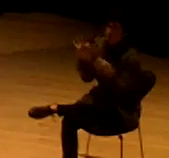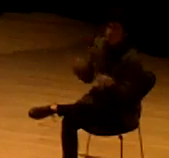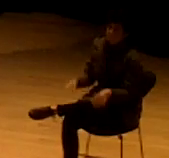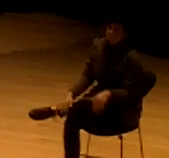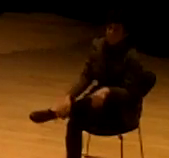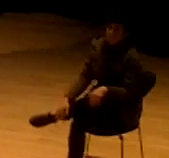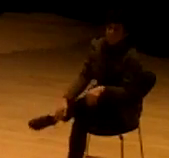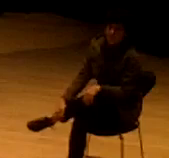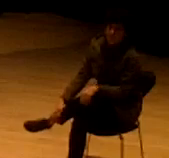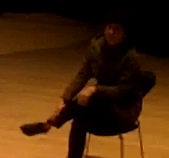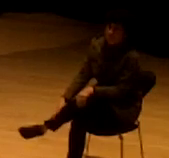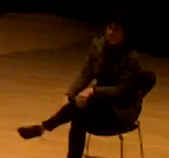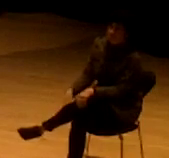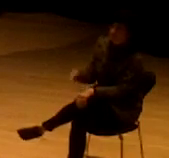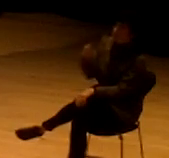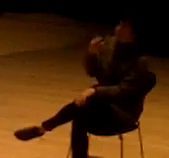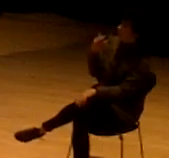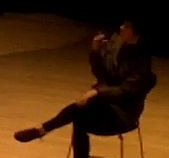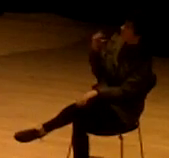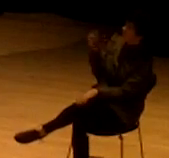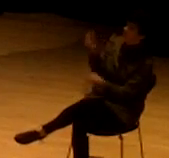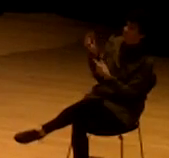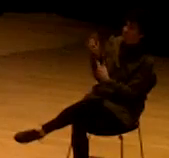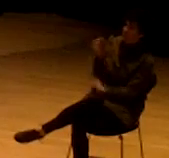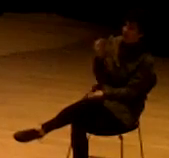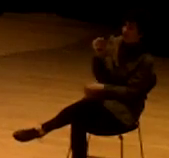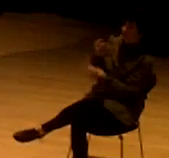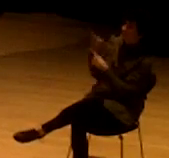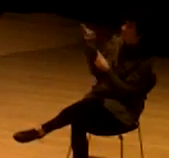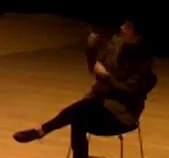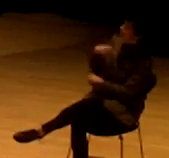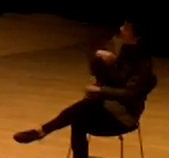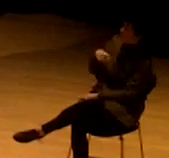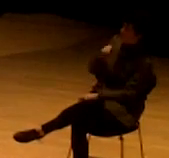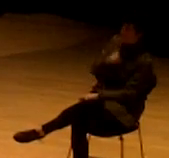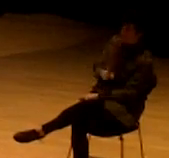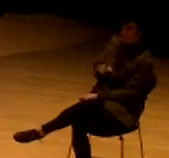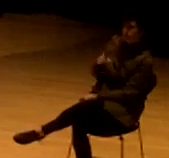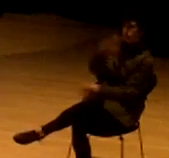Gregg, by how much trust you put in Tamar, and